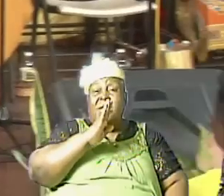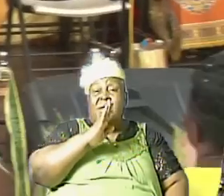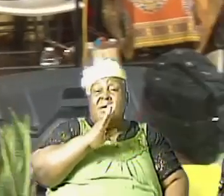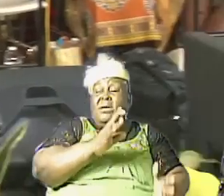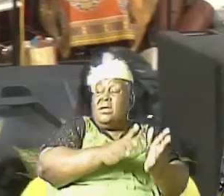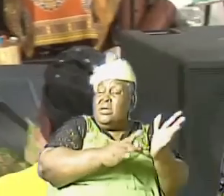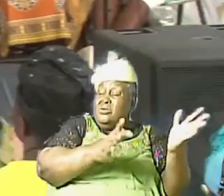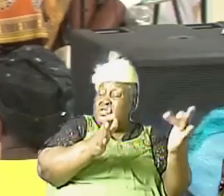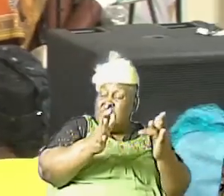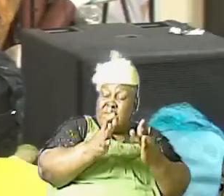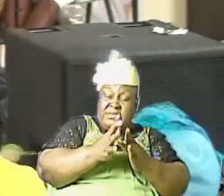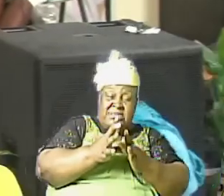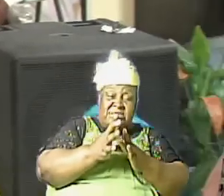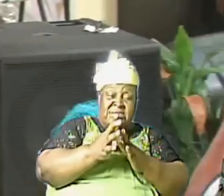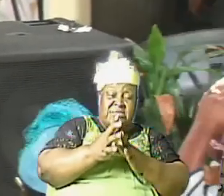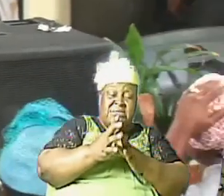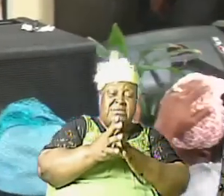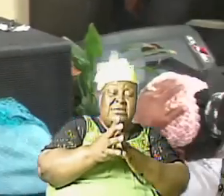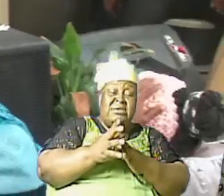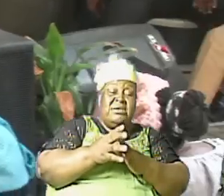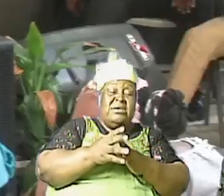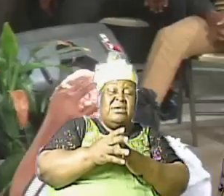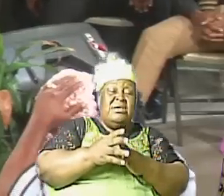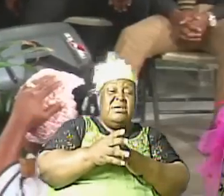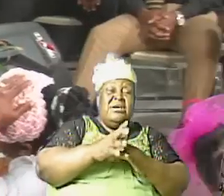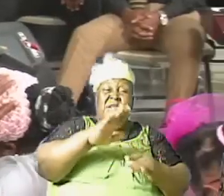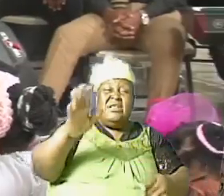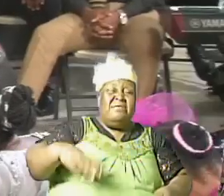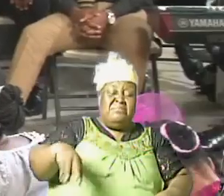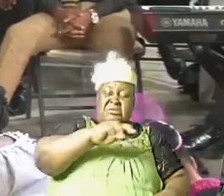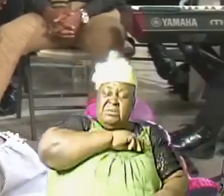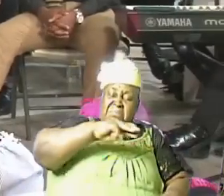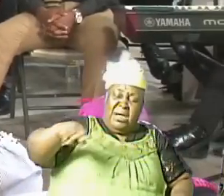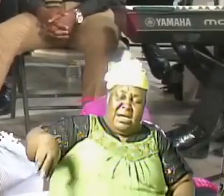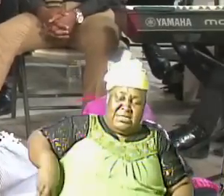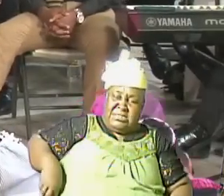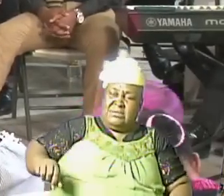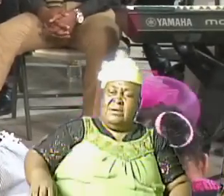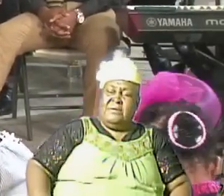God, Jesus, Master, he didn't even know his name. He said,